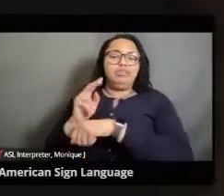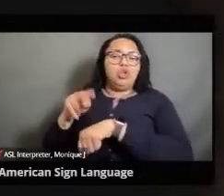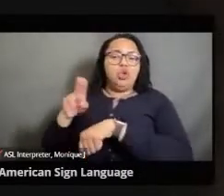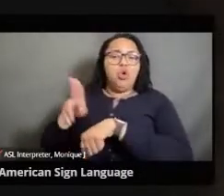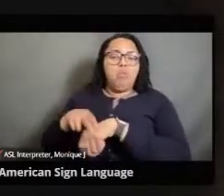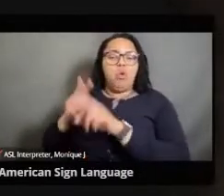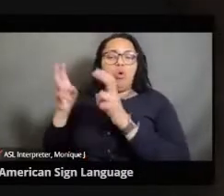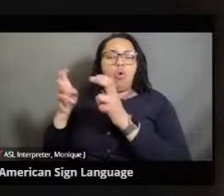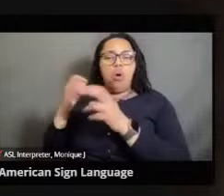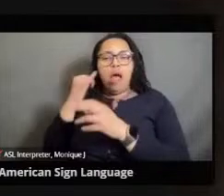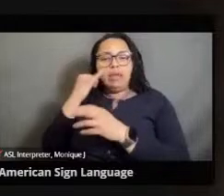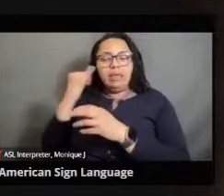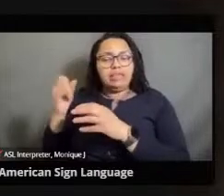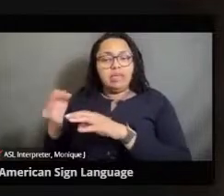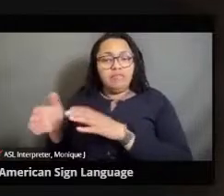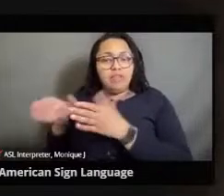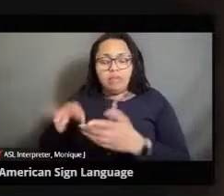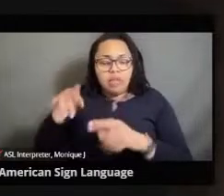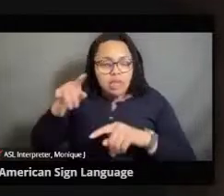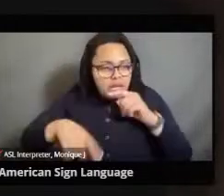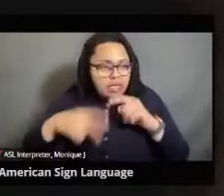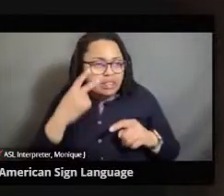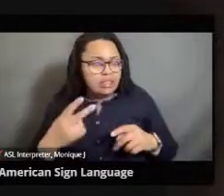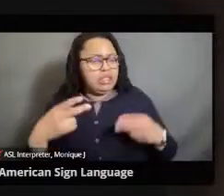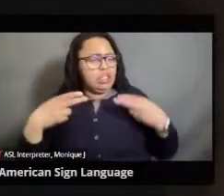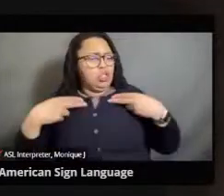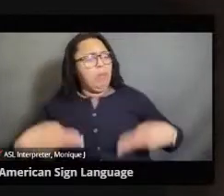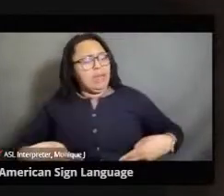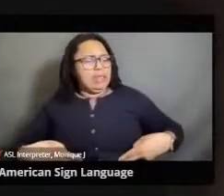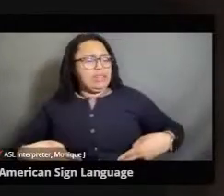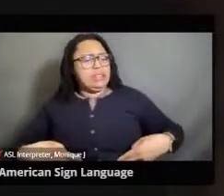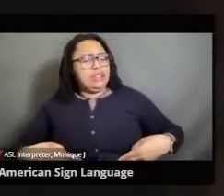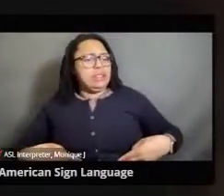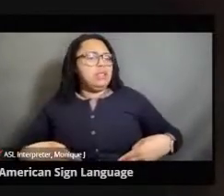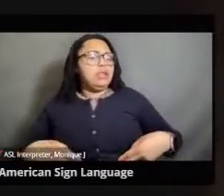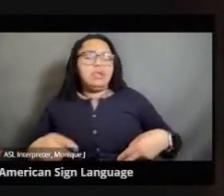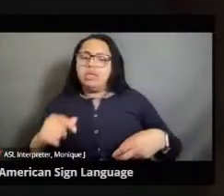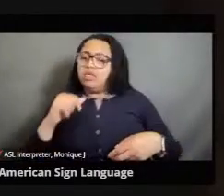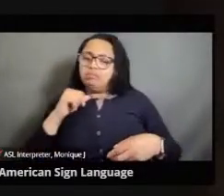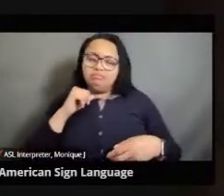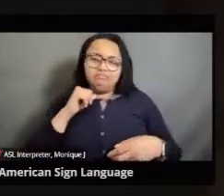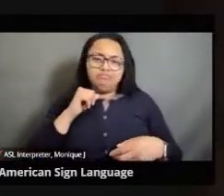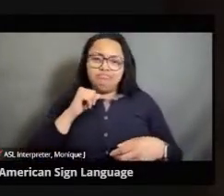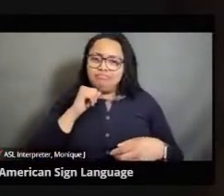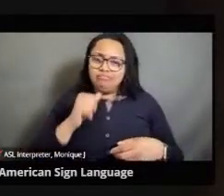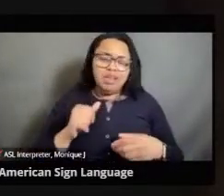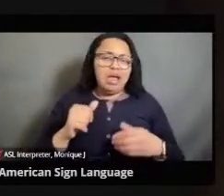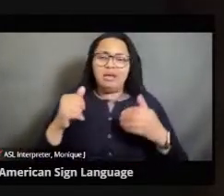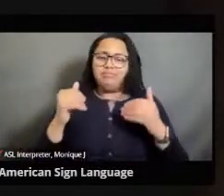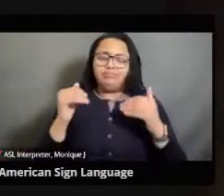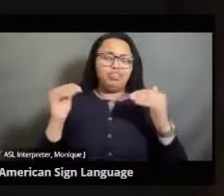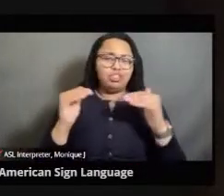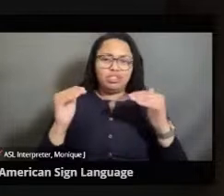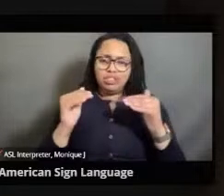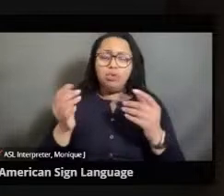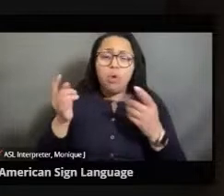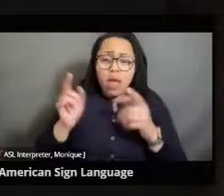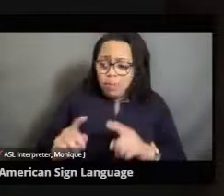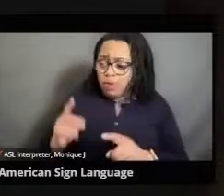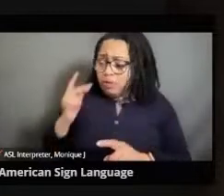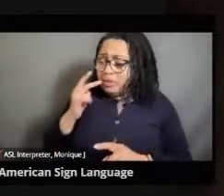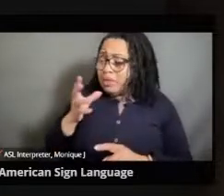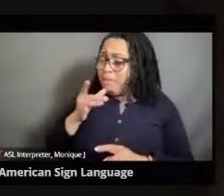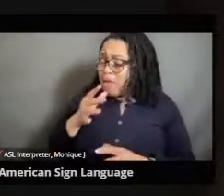see the divinity of humanity, that does not cry justice when a mother weeps over her child on